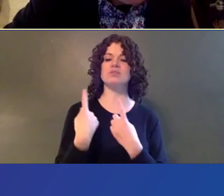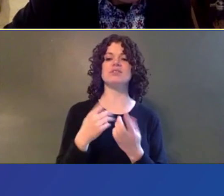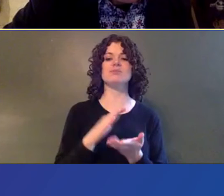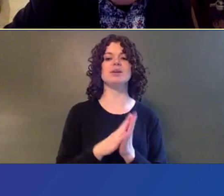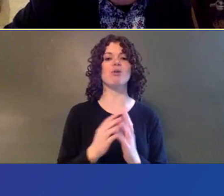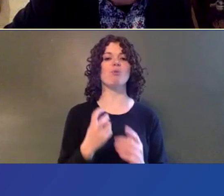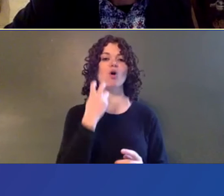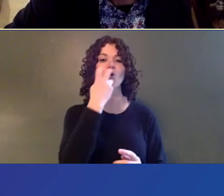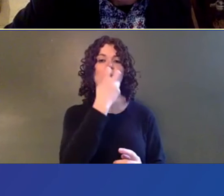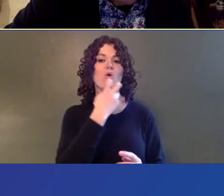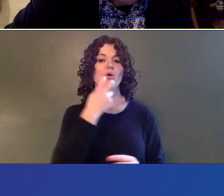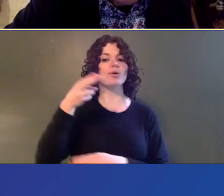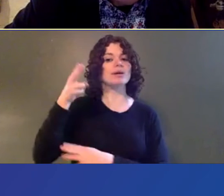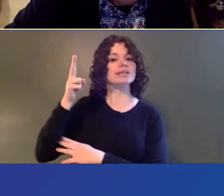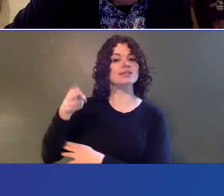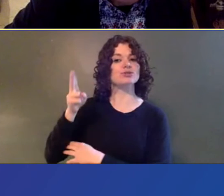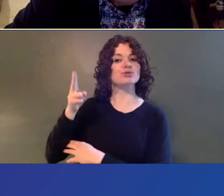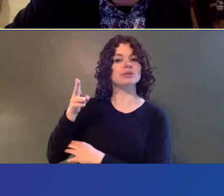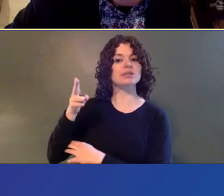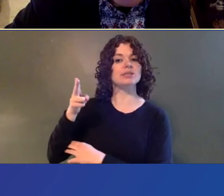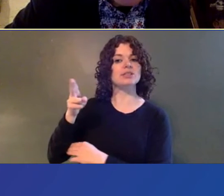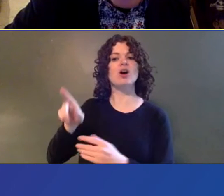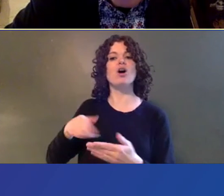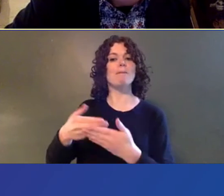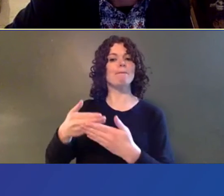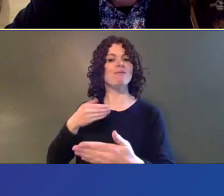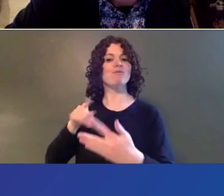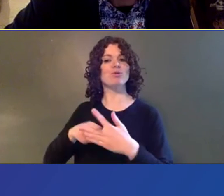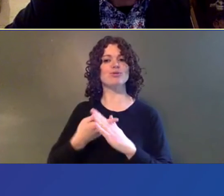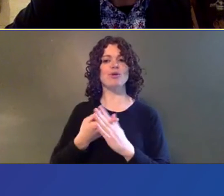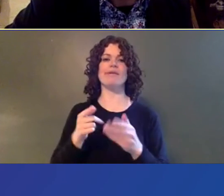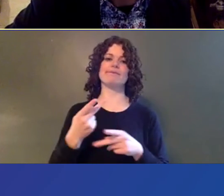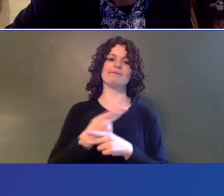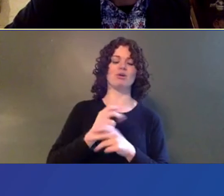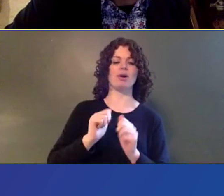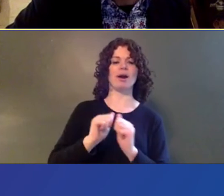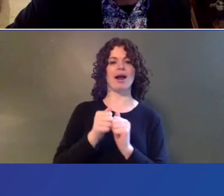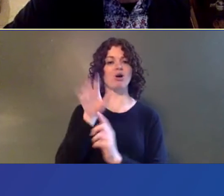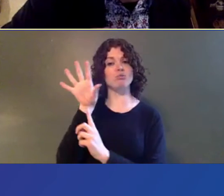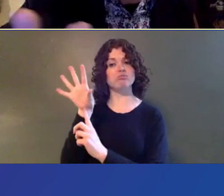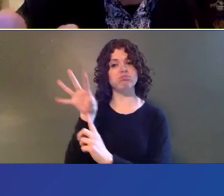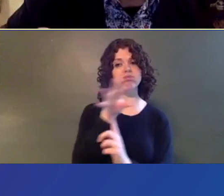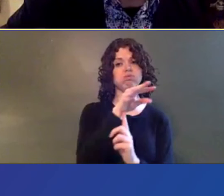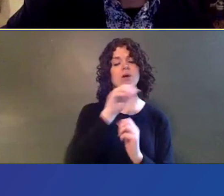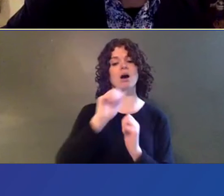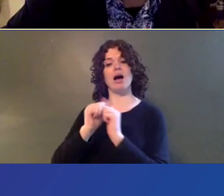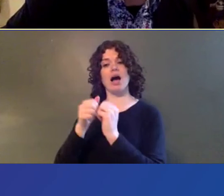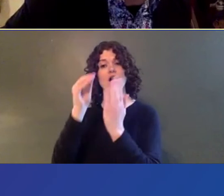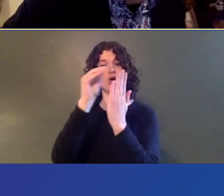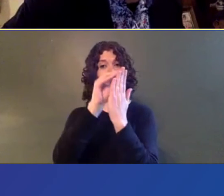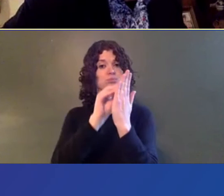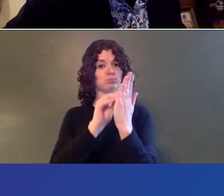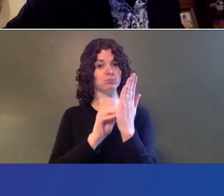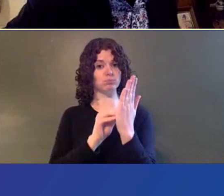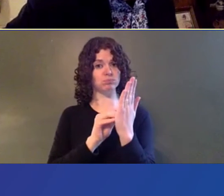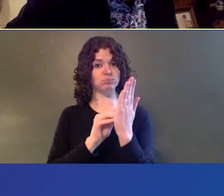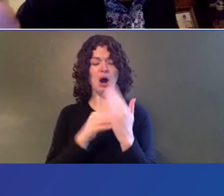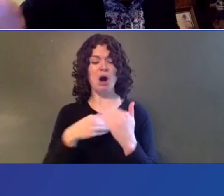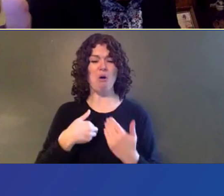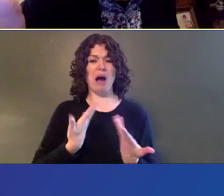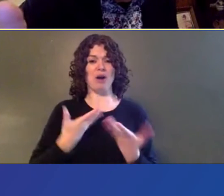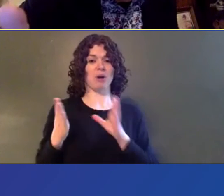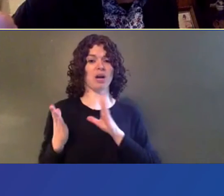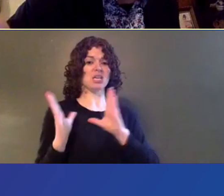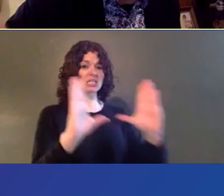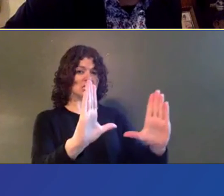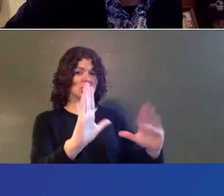notated, and it's up to us as I don't mean to put this on you, Annie B, but